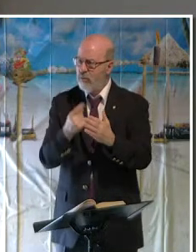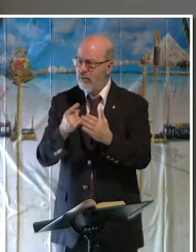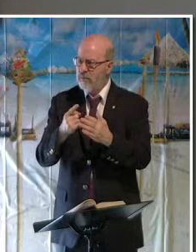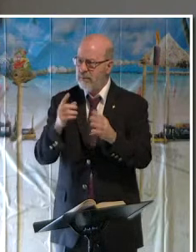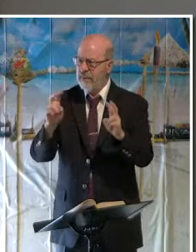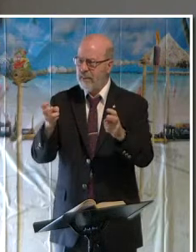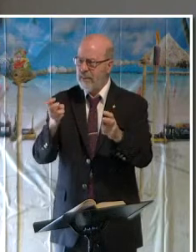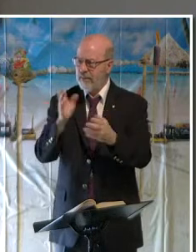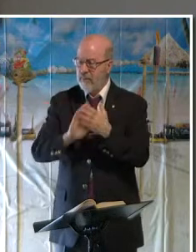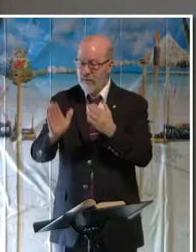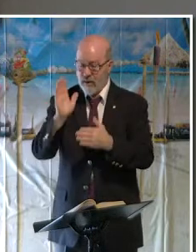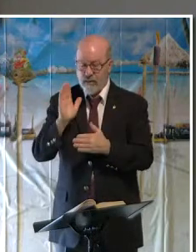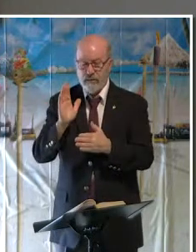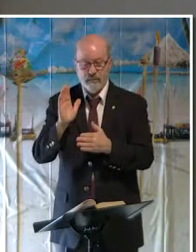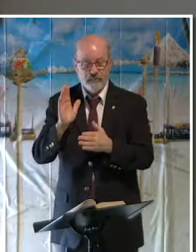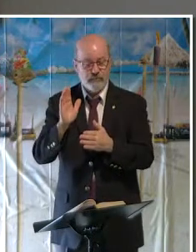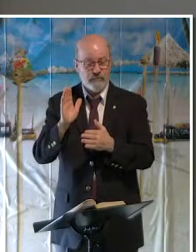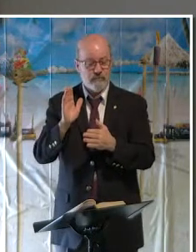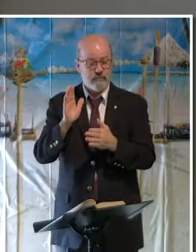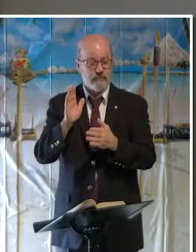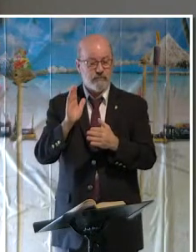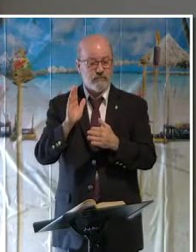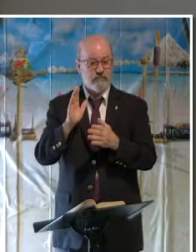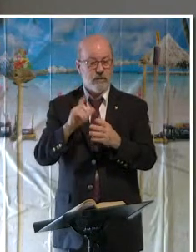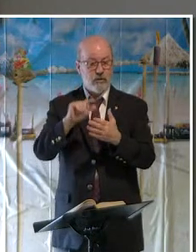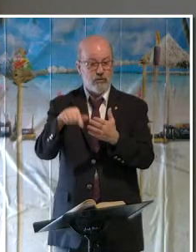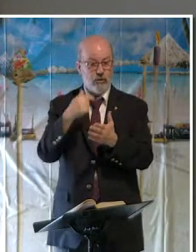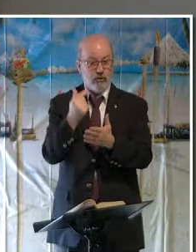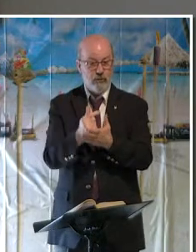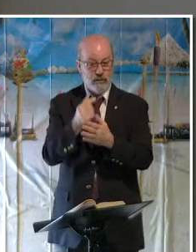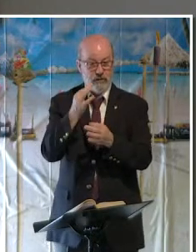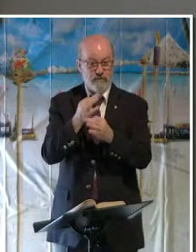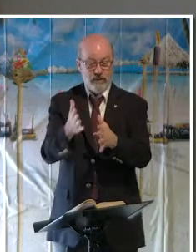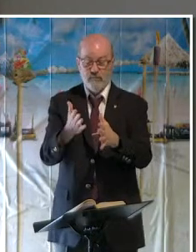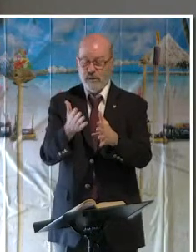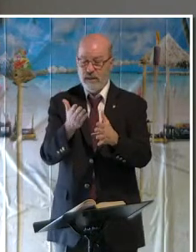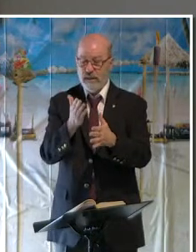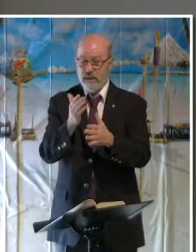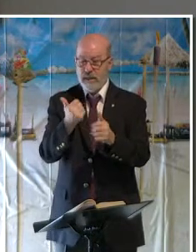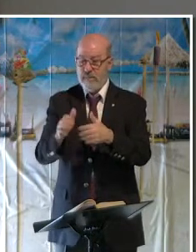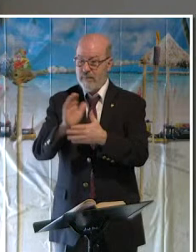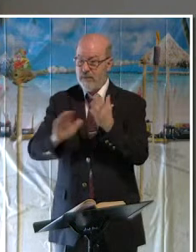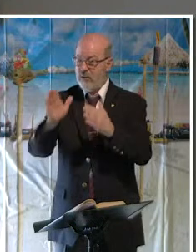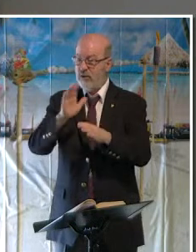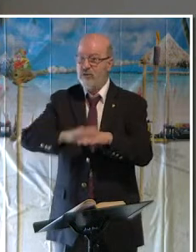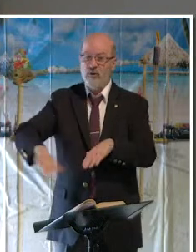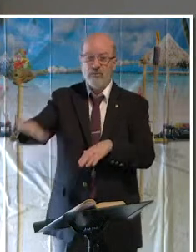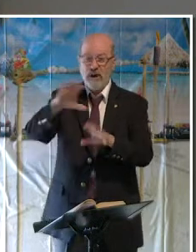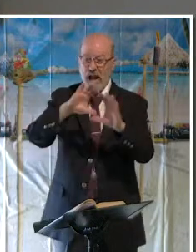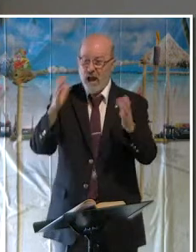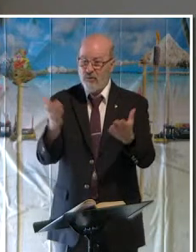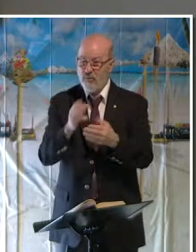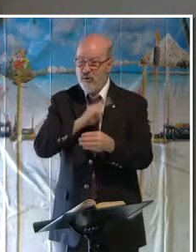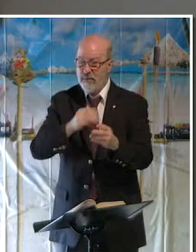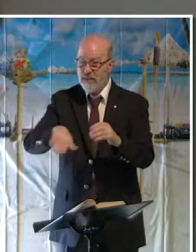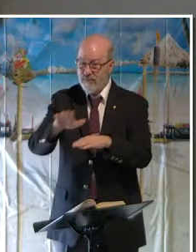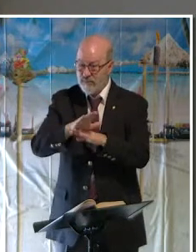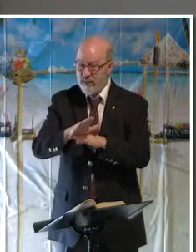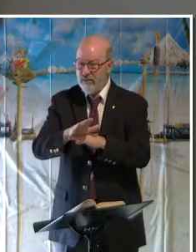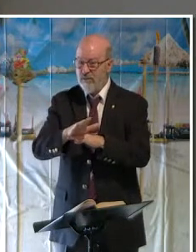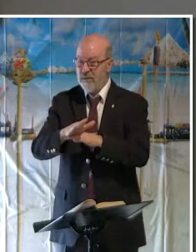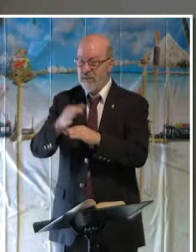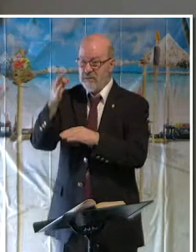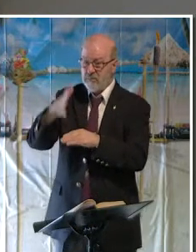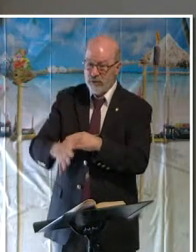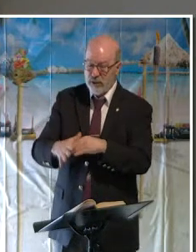the theme of the college. And there are graduates of Faithway Baptist College serving the Lord around the world on the mission field and pulpits